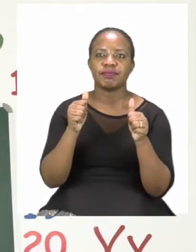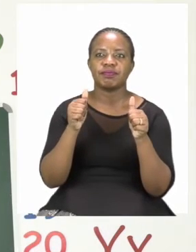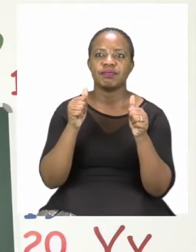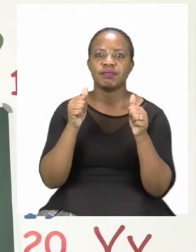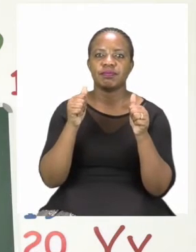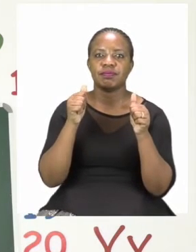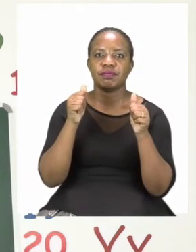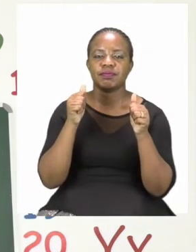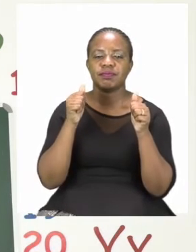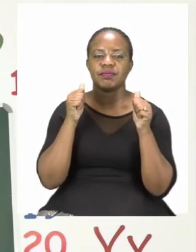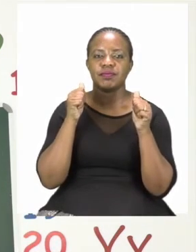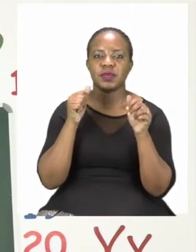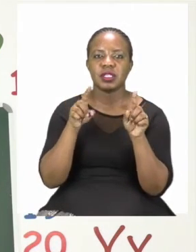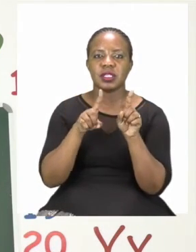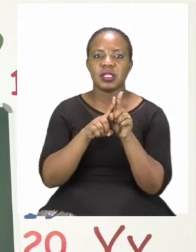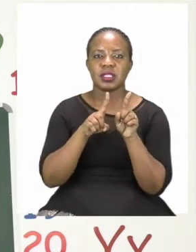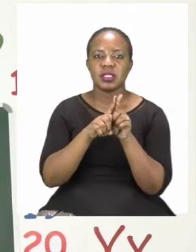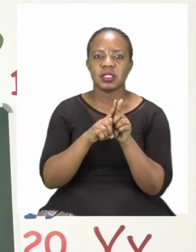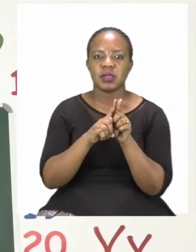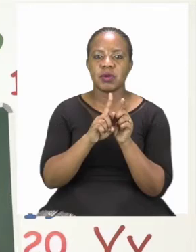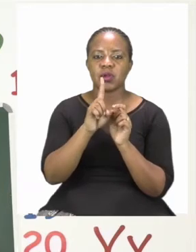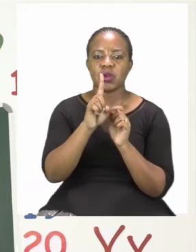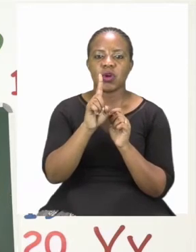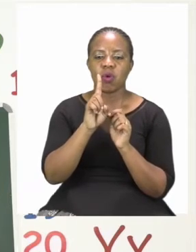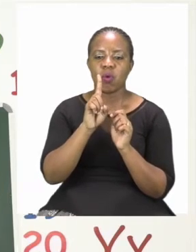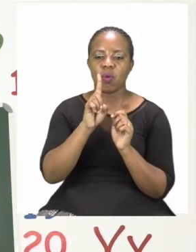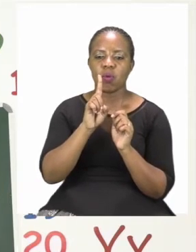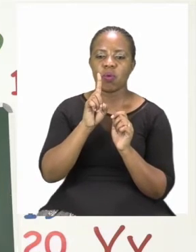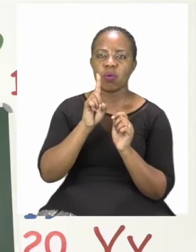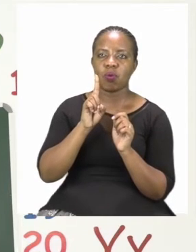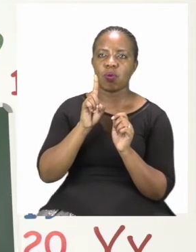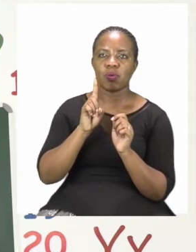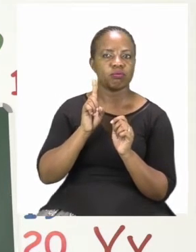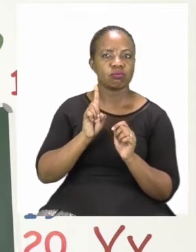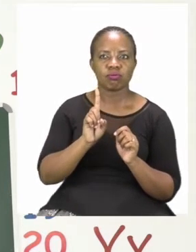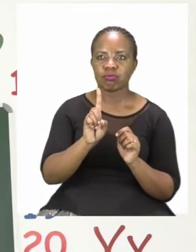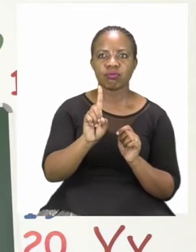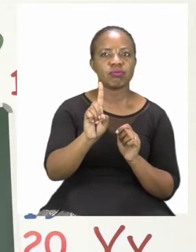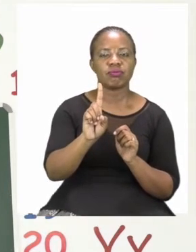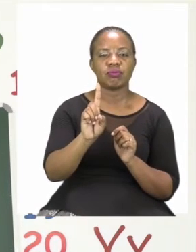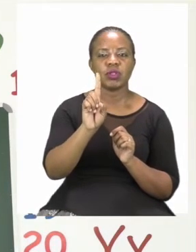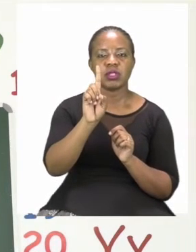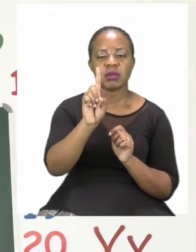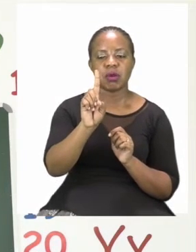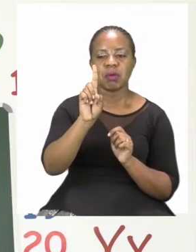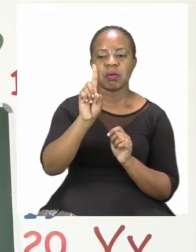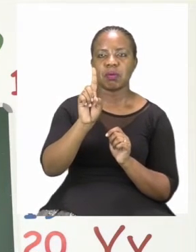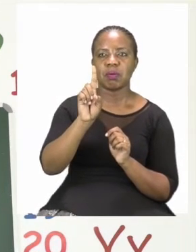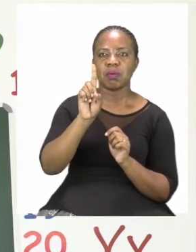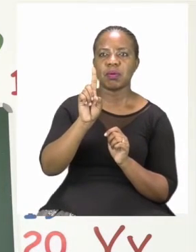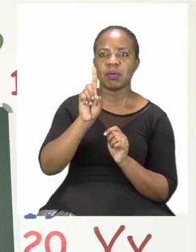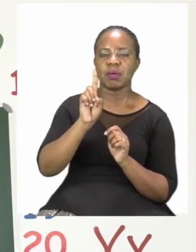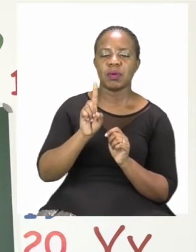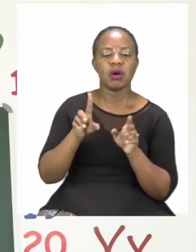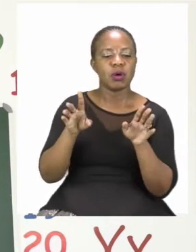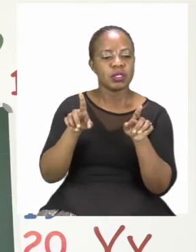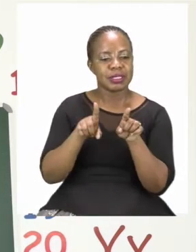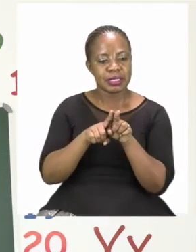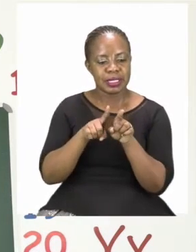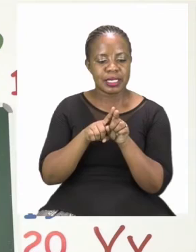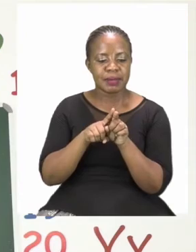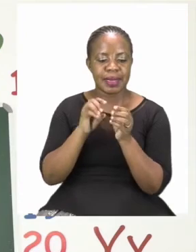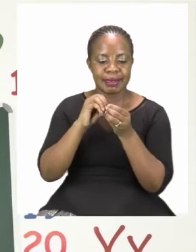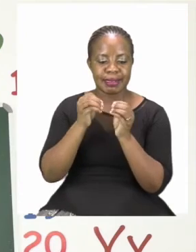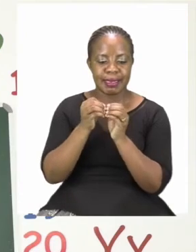walking backwards. So if I start here, that means I'm counting backwards.